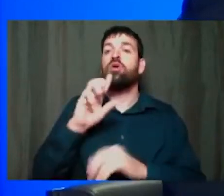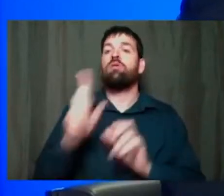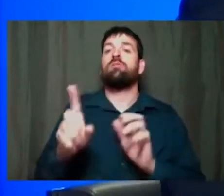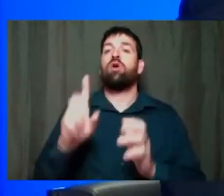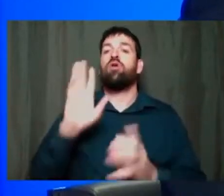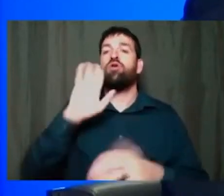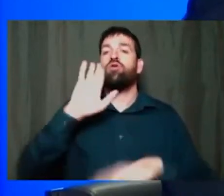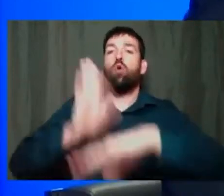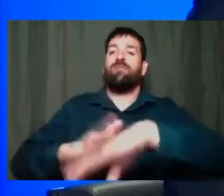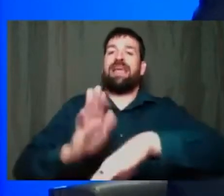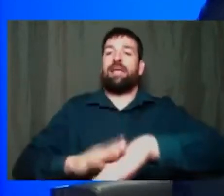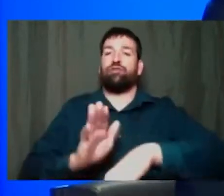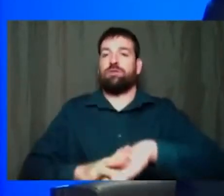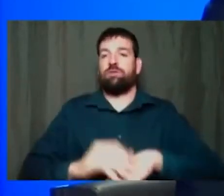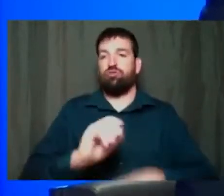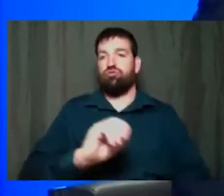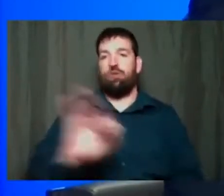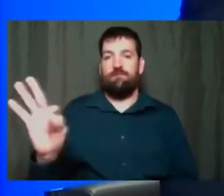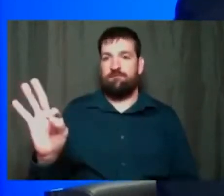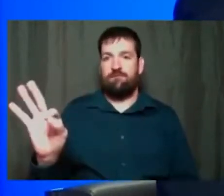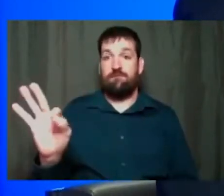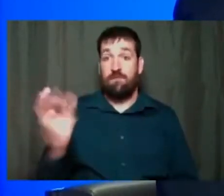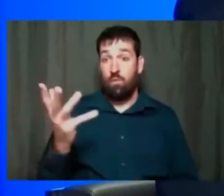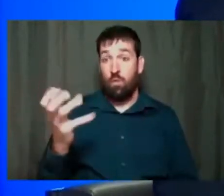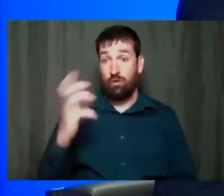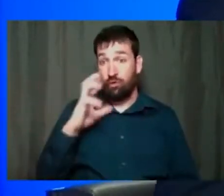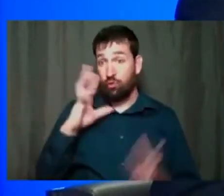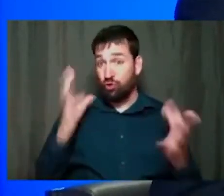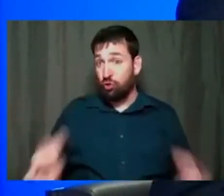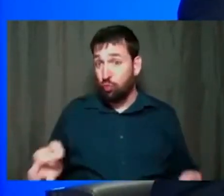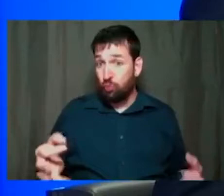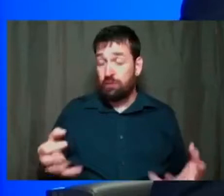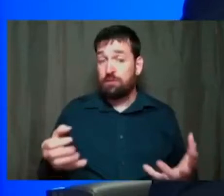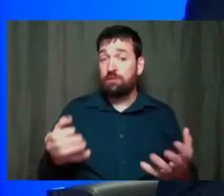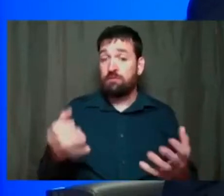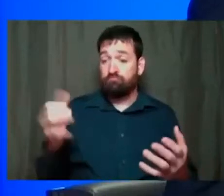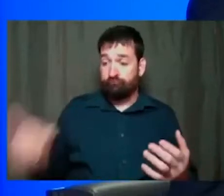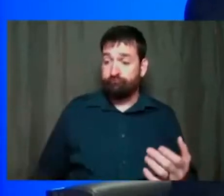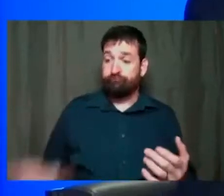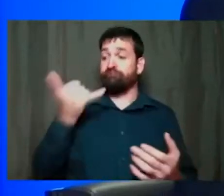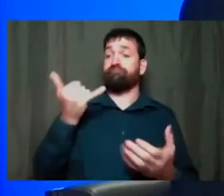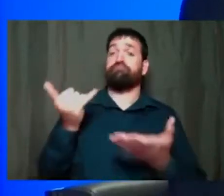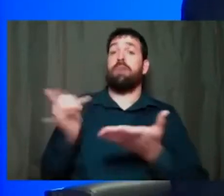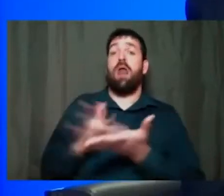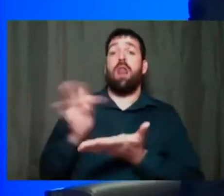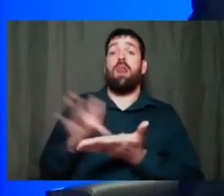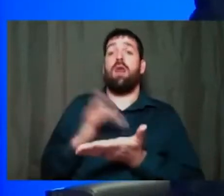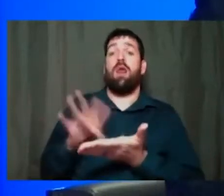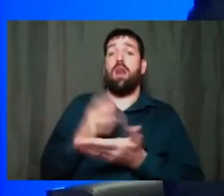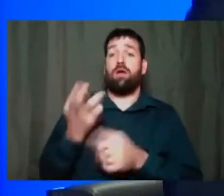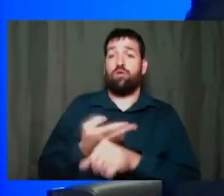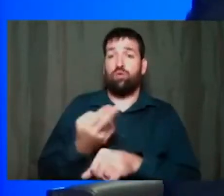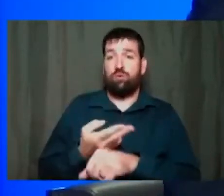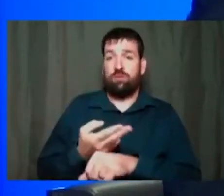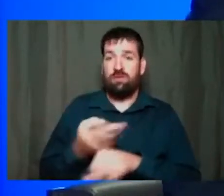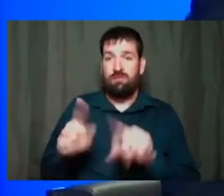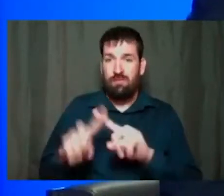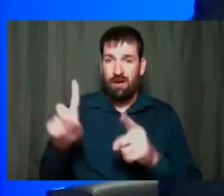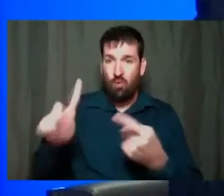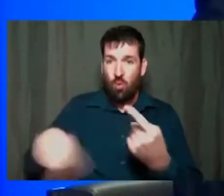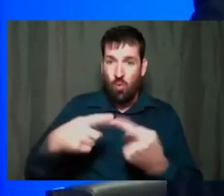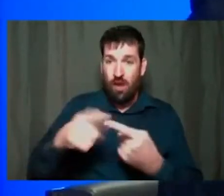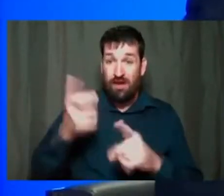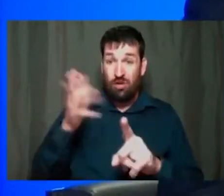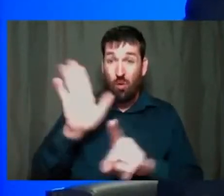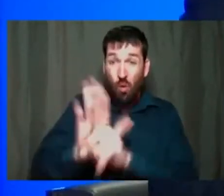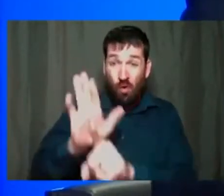if you want to choose to pick up your phone and use it, go ahead. When your phone as a device is reaching out to you and